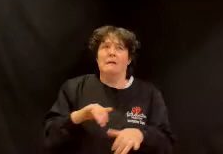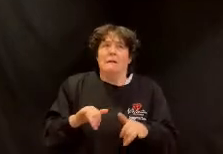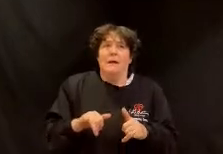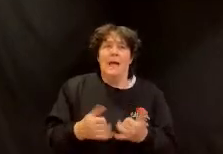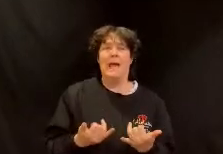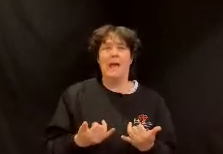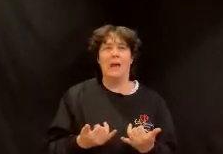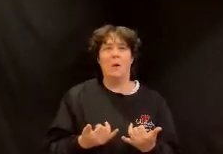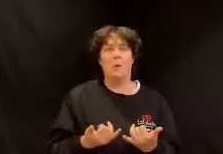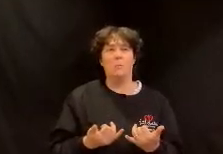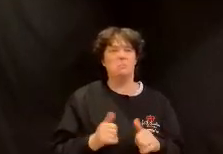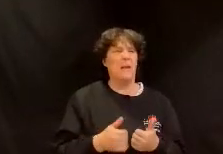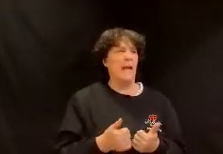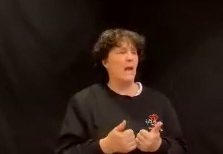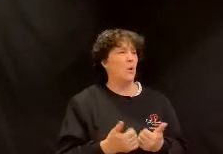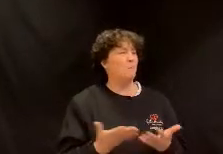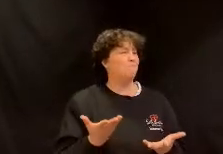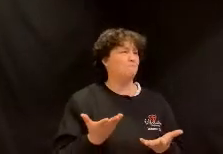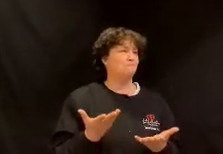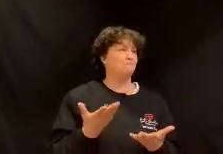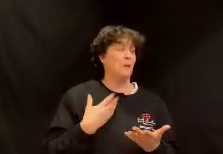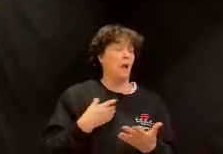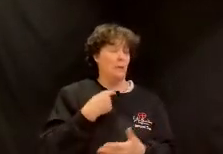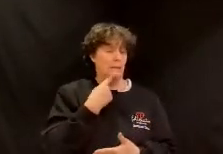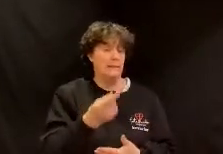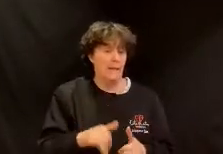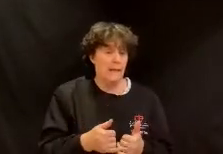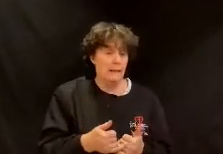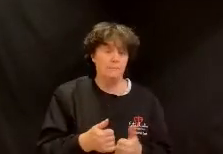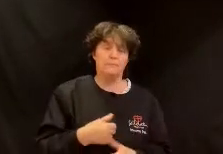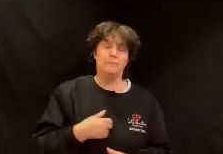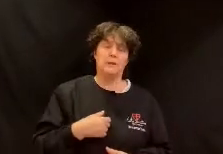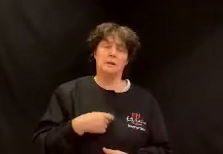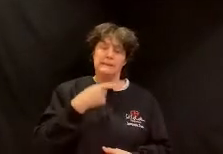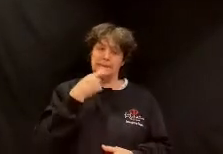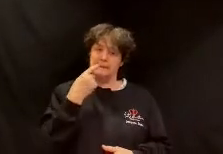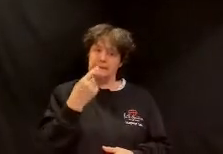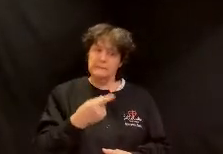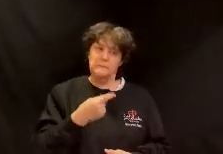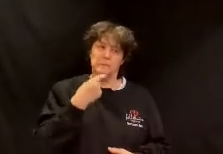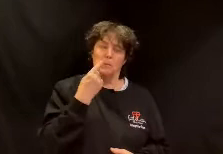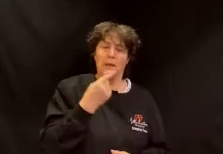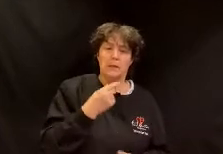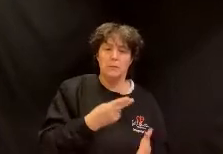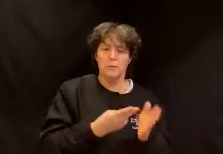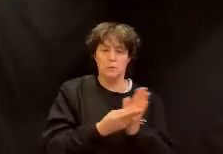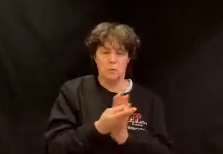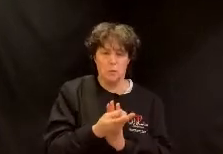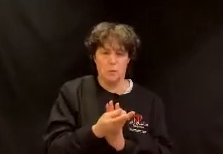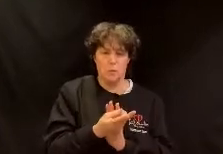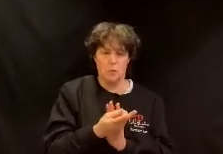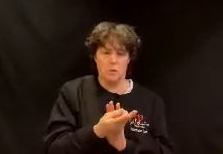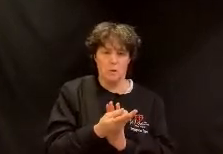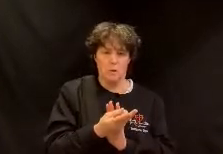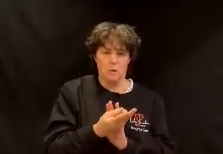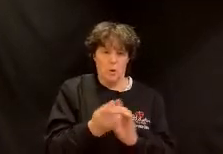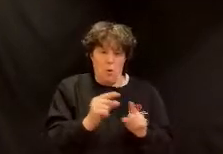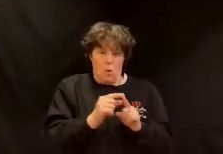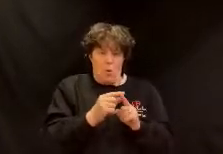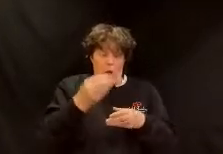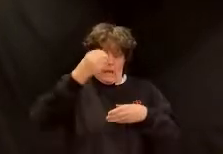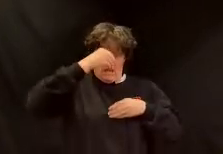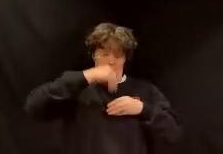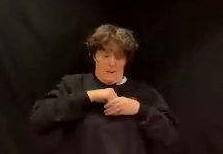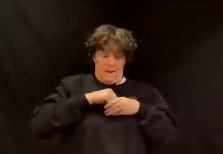exercise my faith? I'm going to tell you how you exercise your faith. You got to start speaking to stuff. Get the word in you and